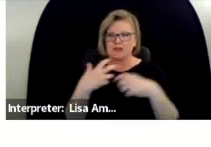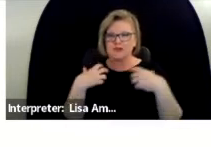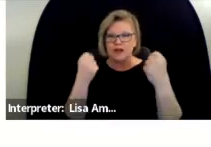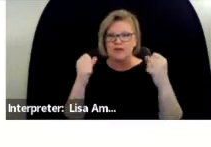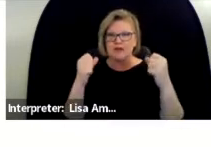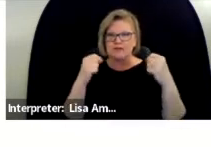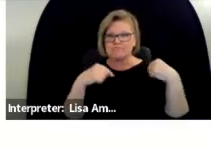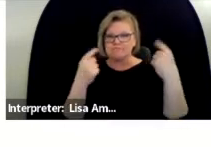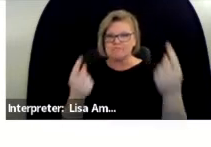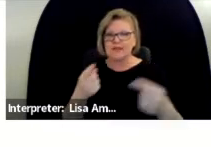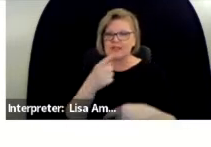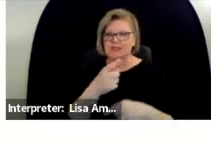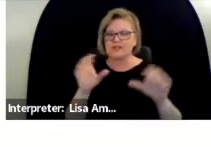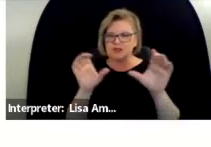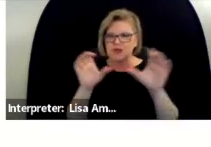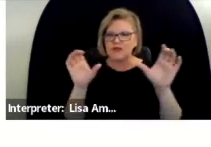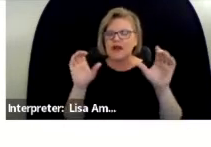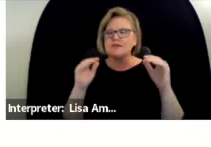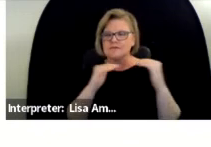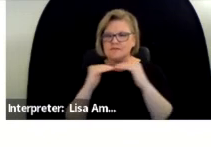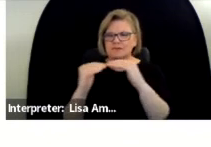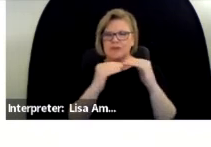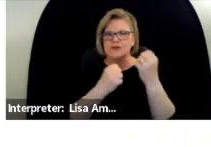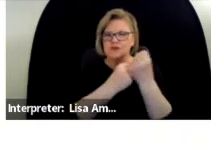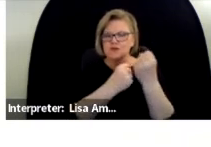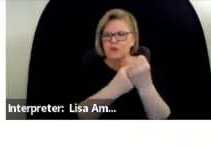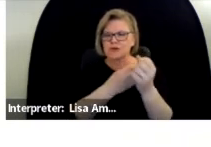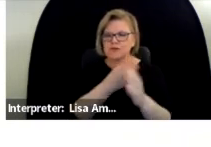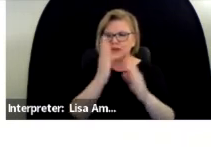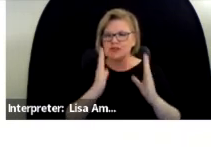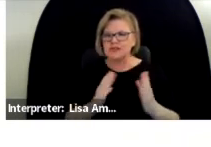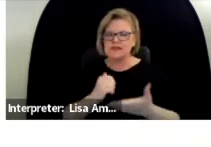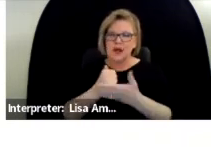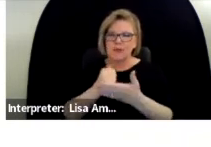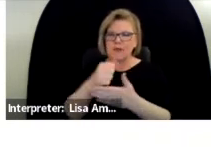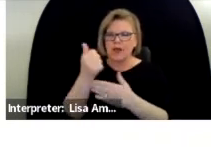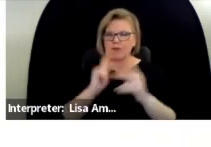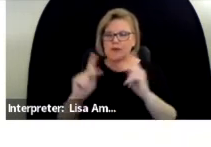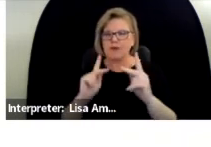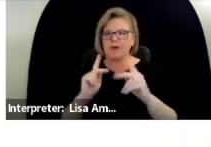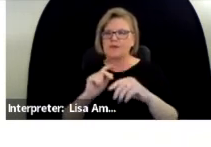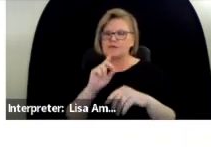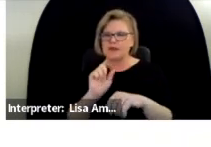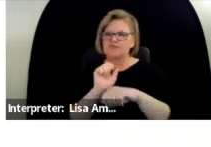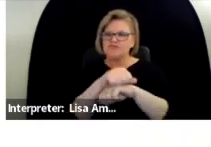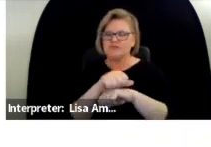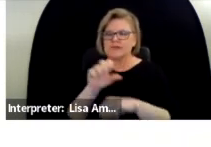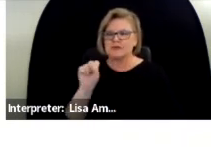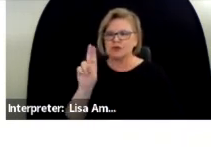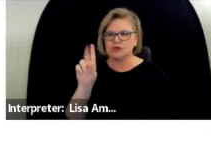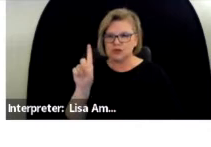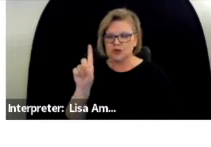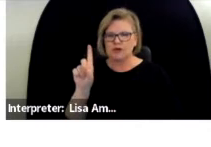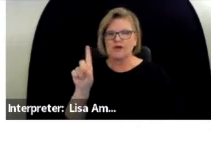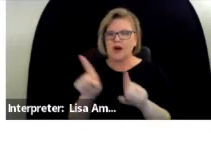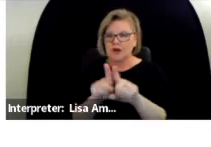a certified peer support specialist, helping others overcome substance use disorder. She is also